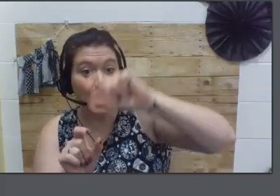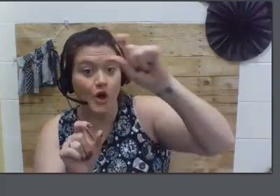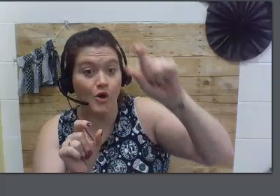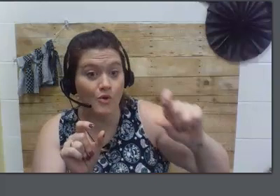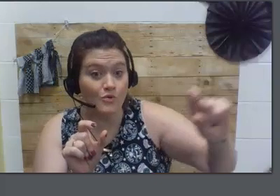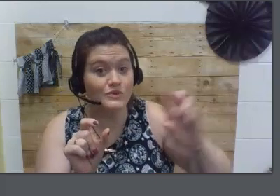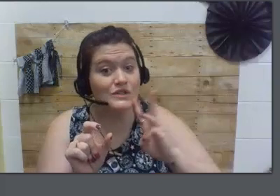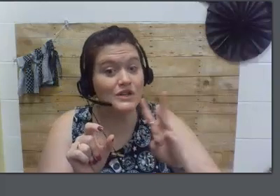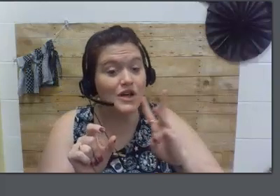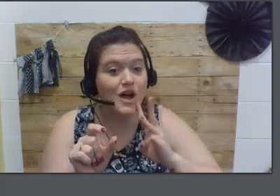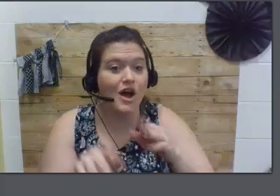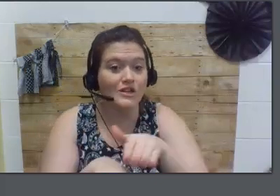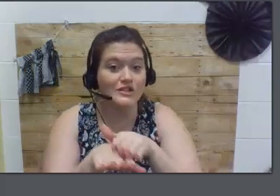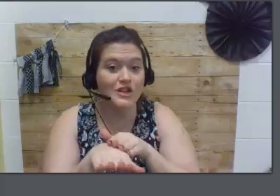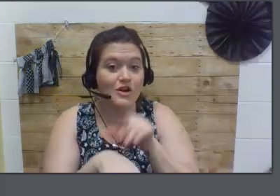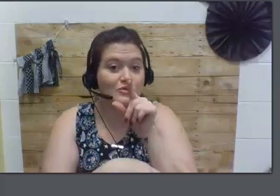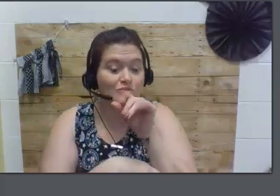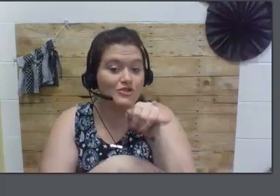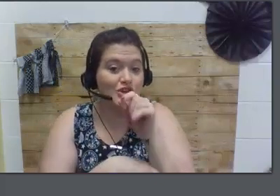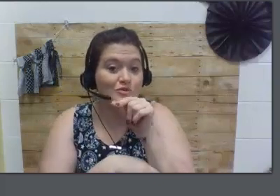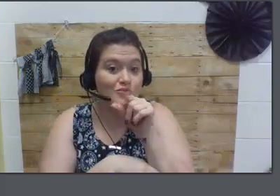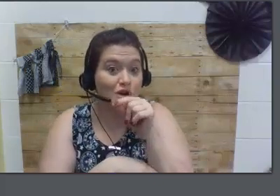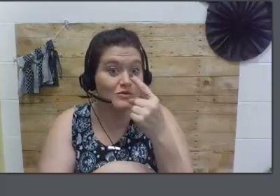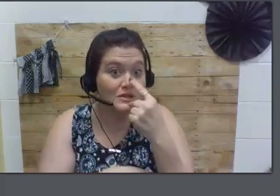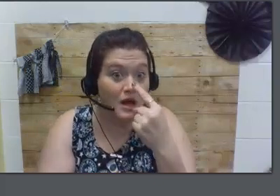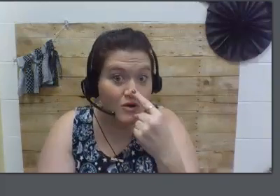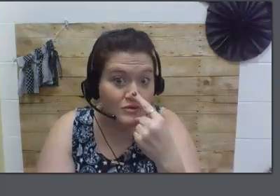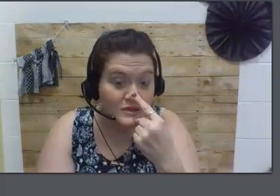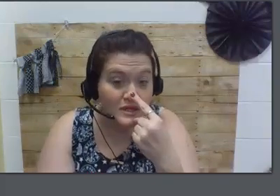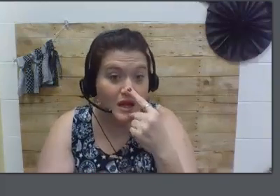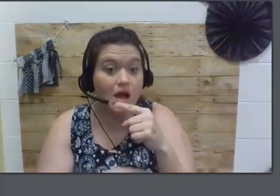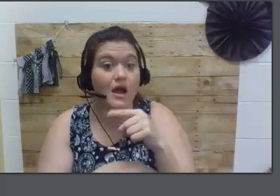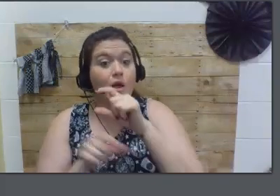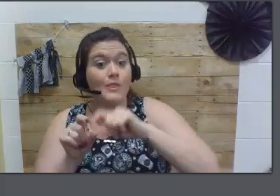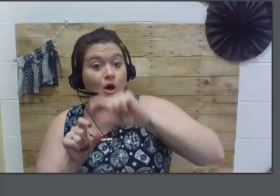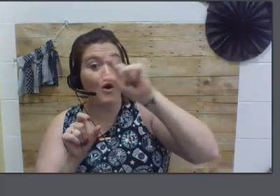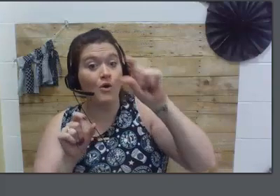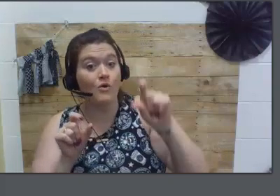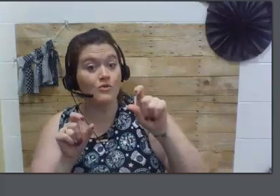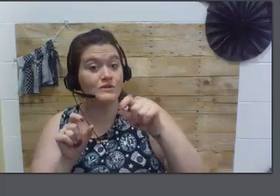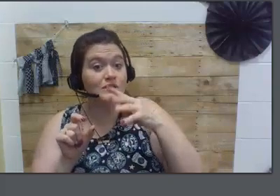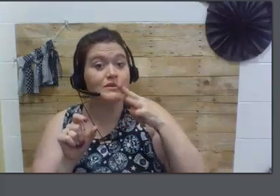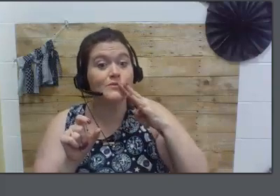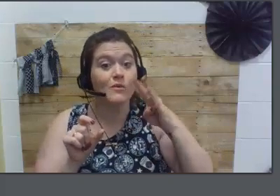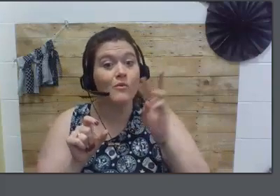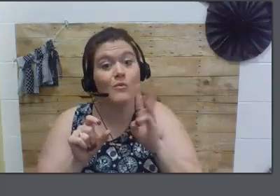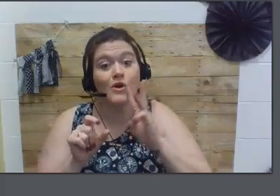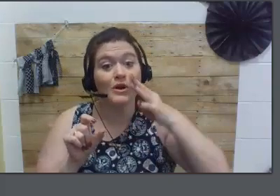sews hose on Slow Joe Crow's nose. The